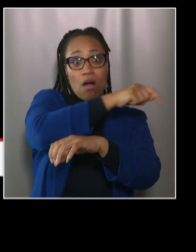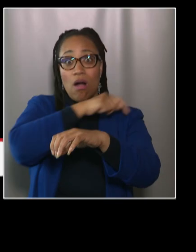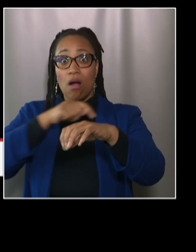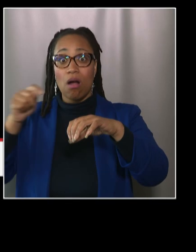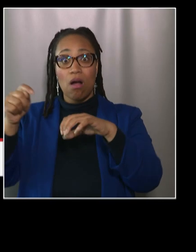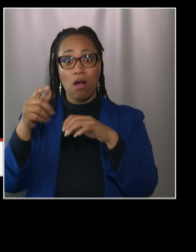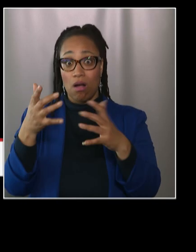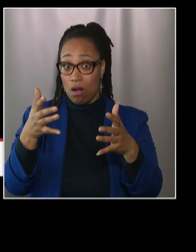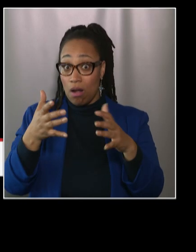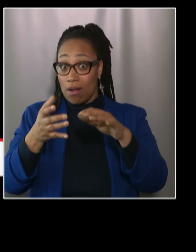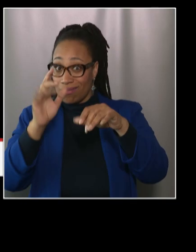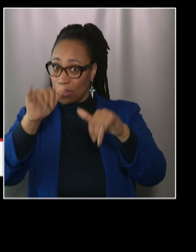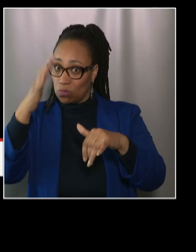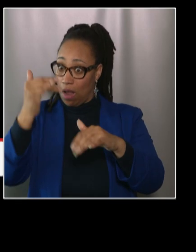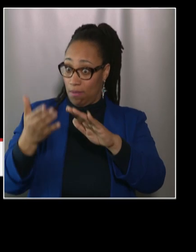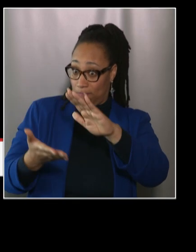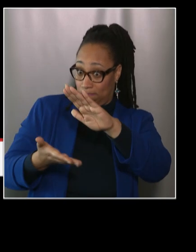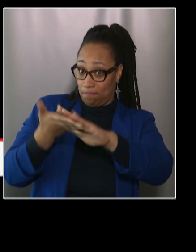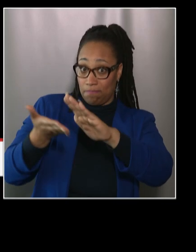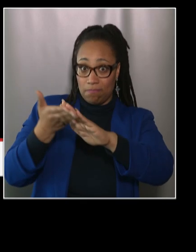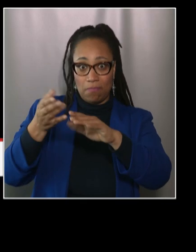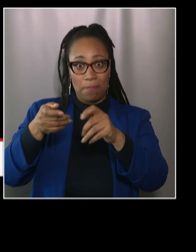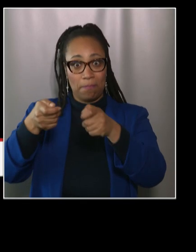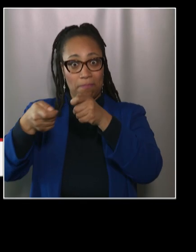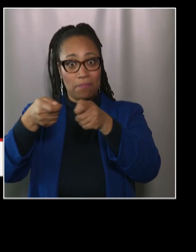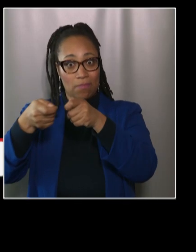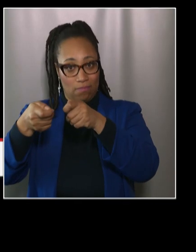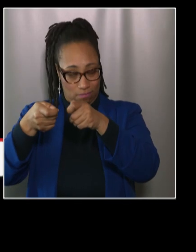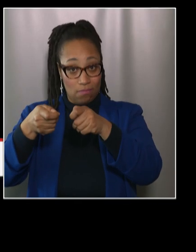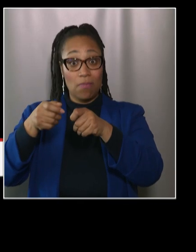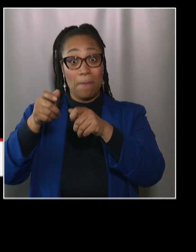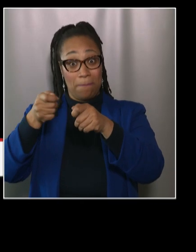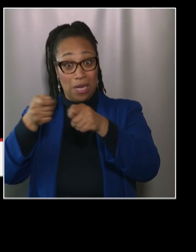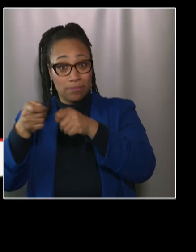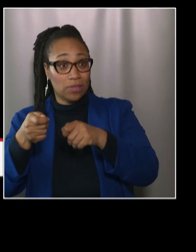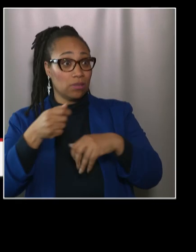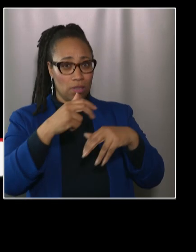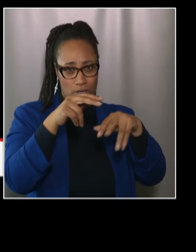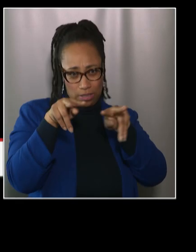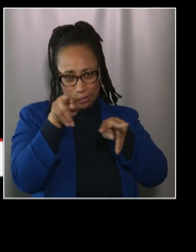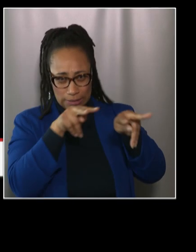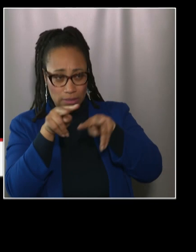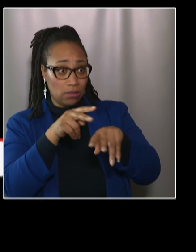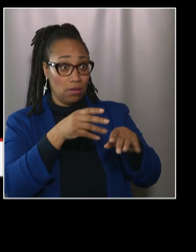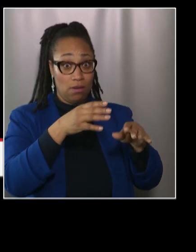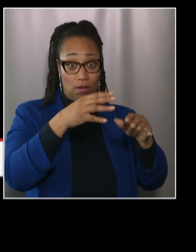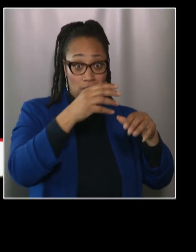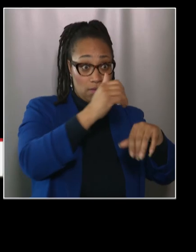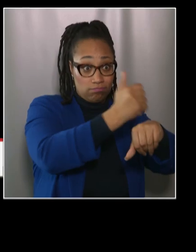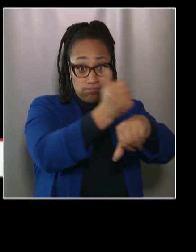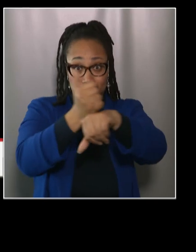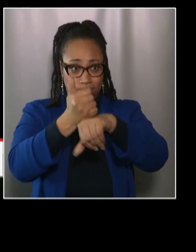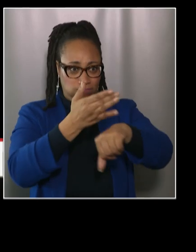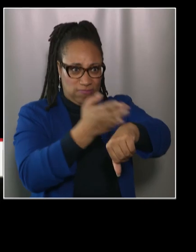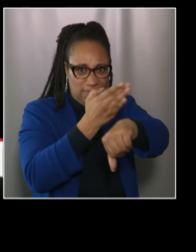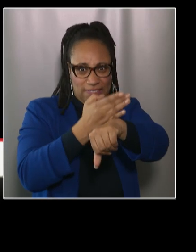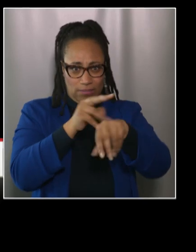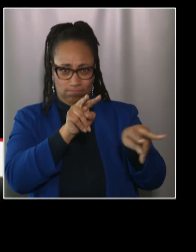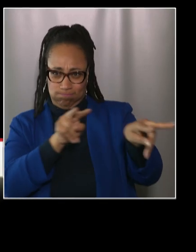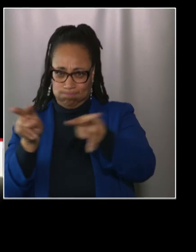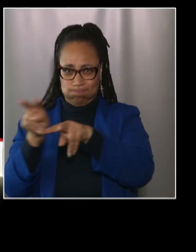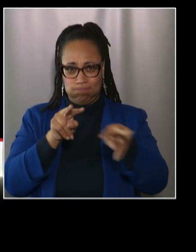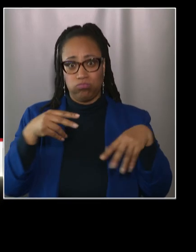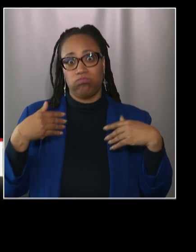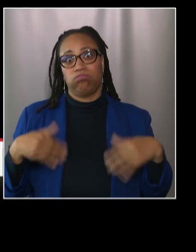heavy civil scope, including roadway and infrastructure enhancements that will help position the site for future development. This is a